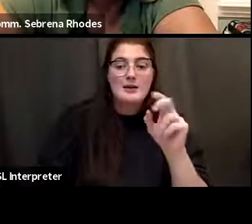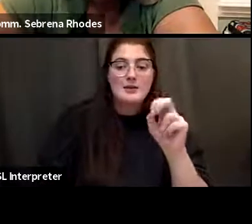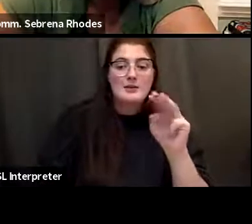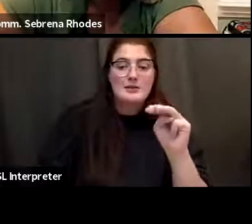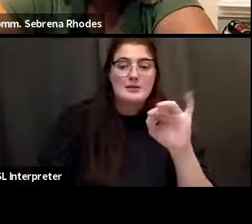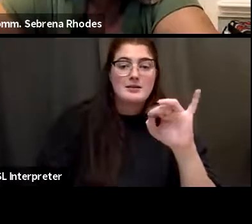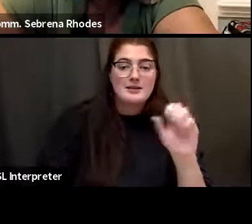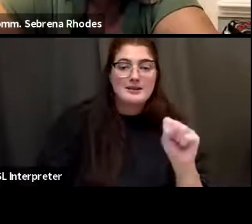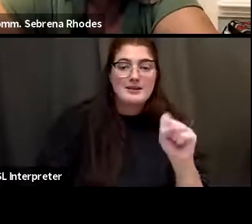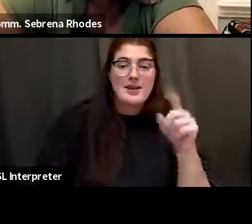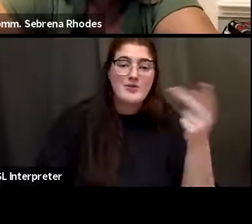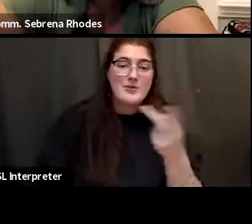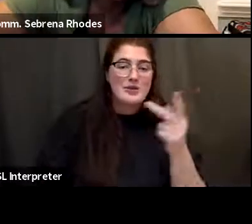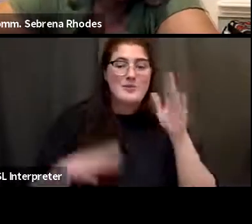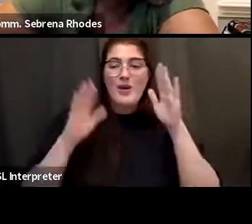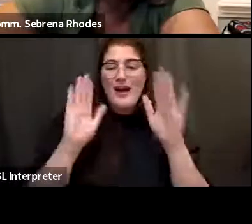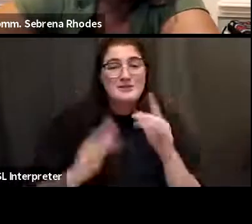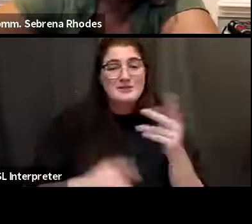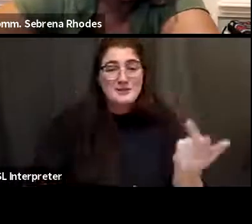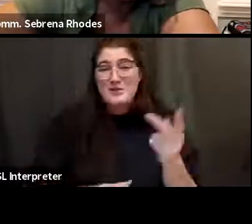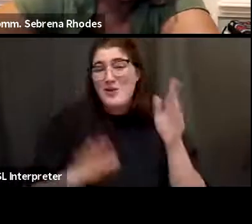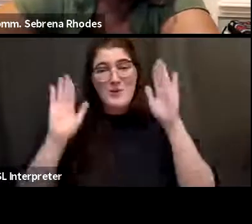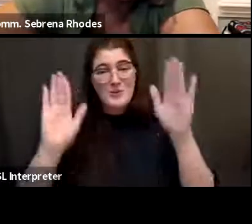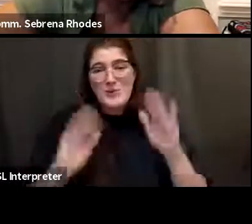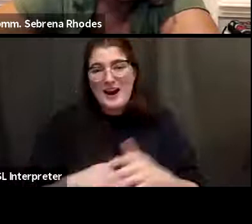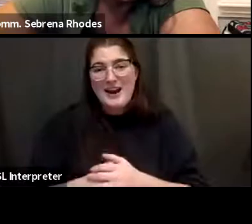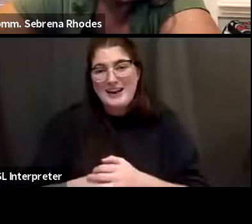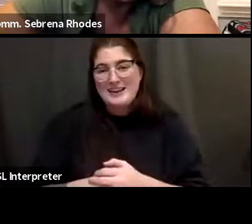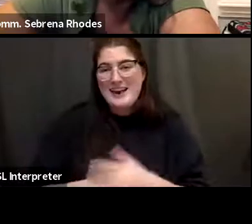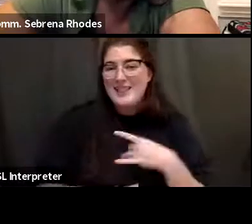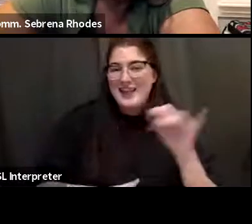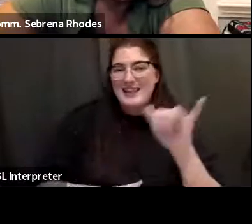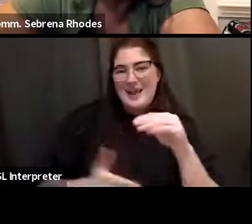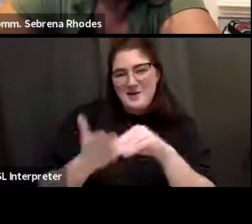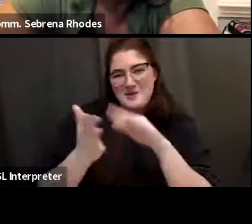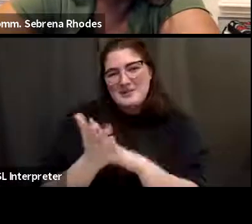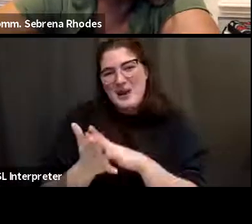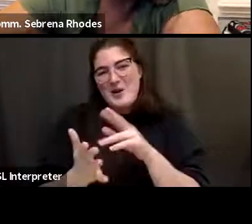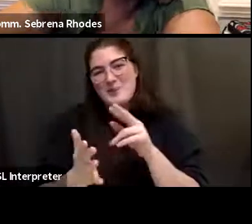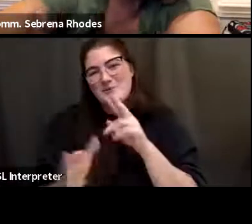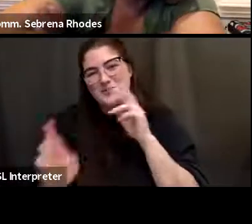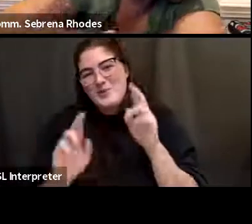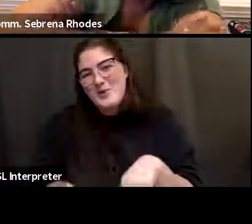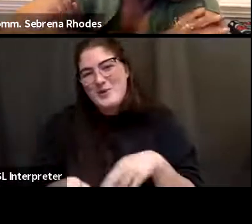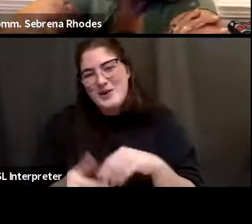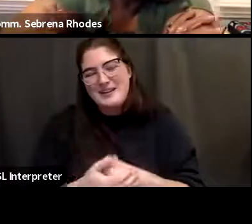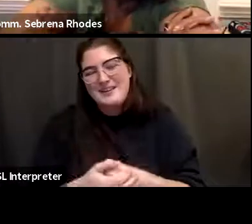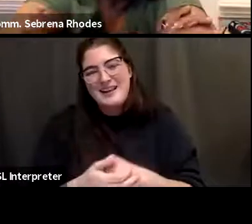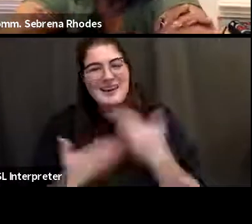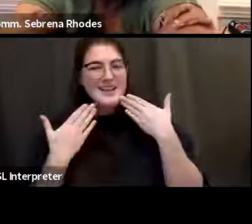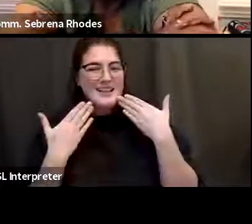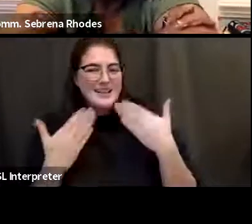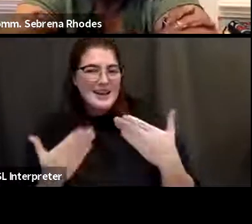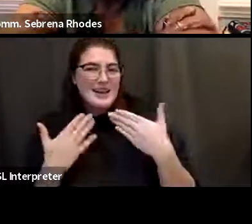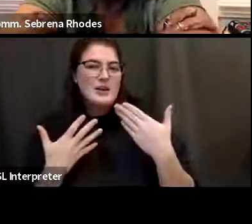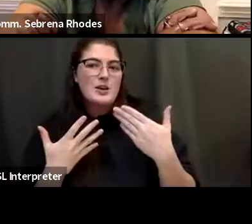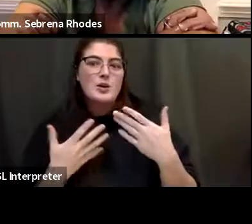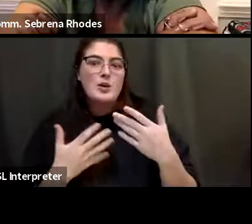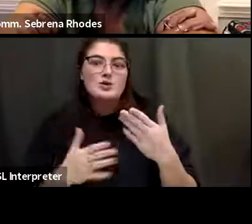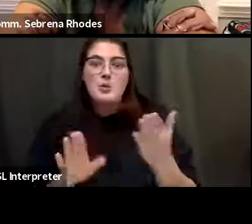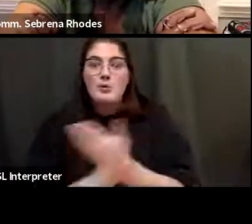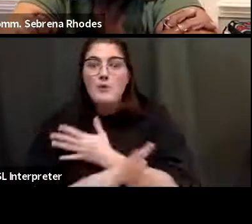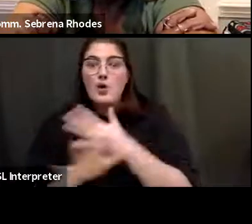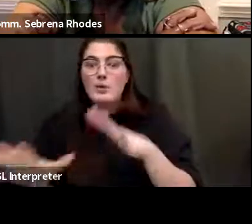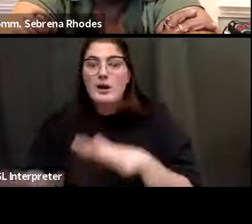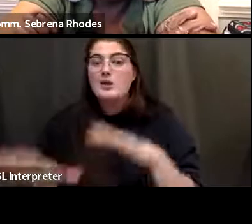cool. Y'all are great. I like that, getting it on the record. Thank you so much for that. Just before we